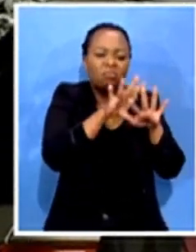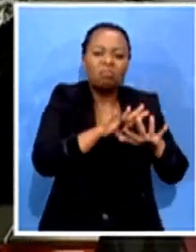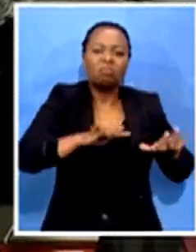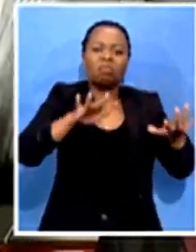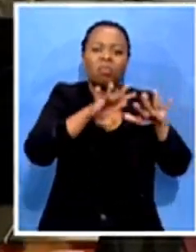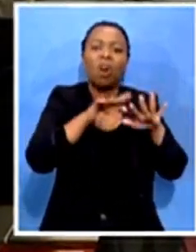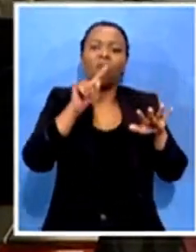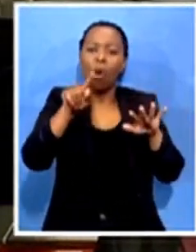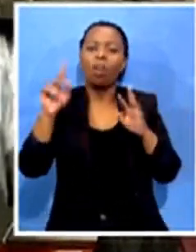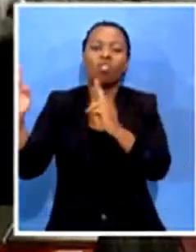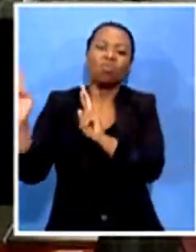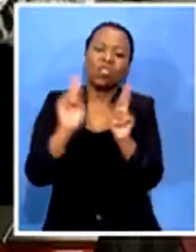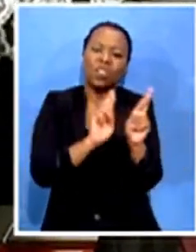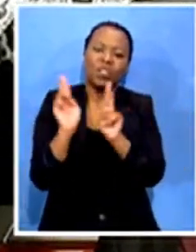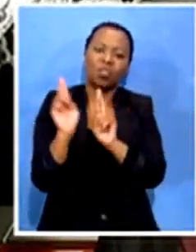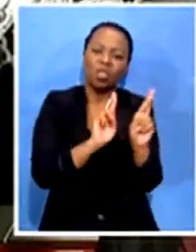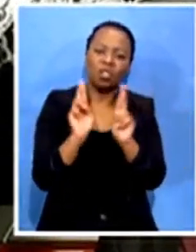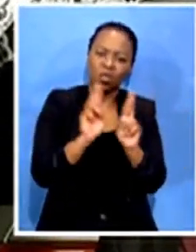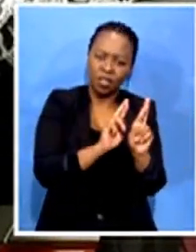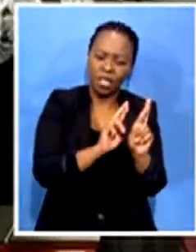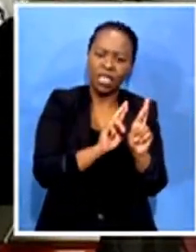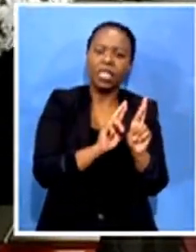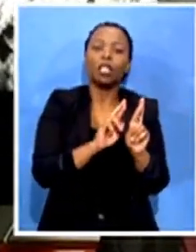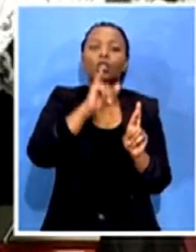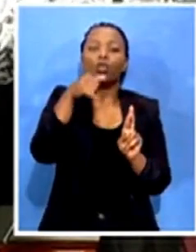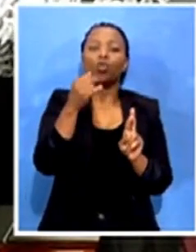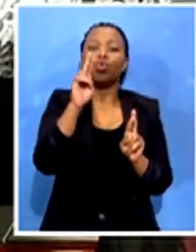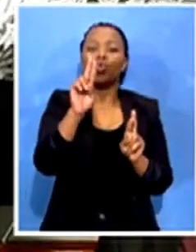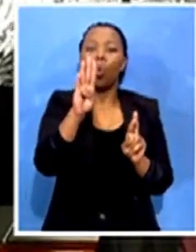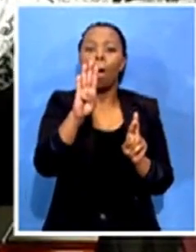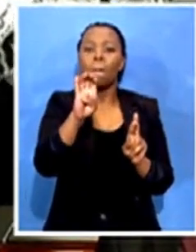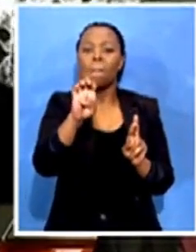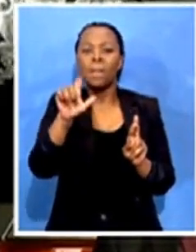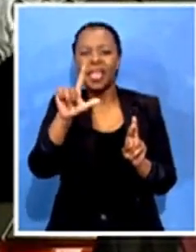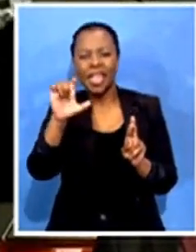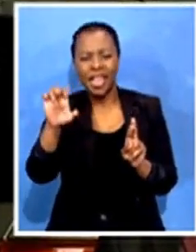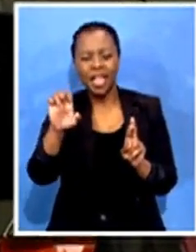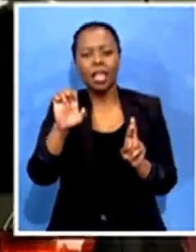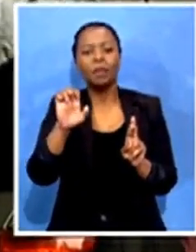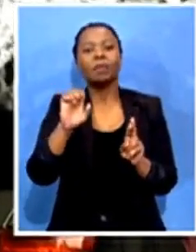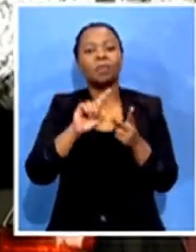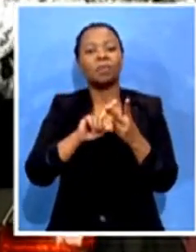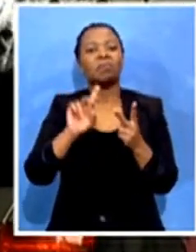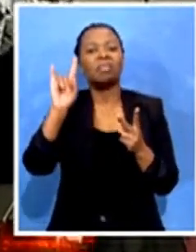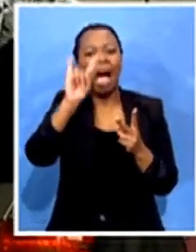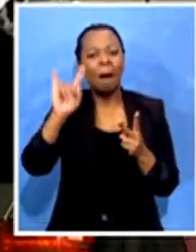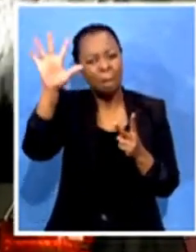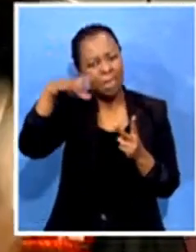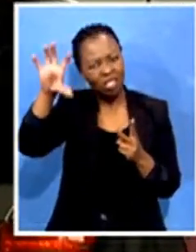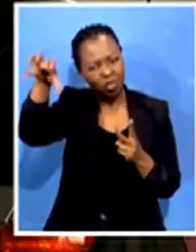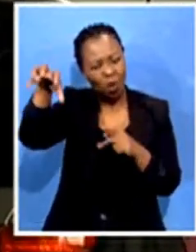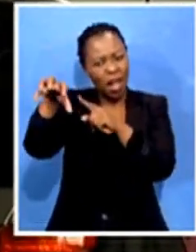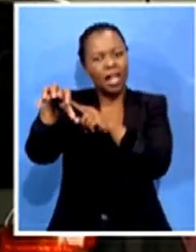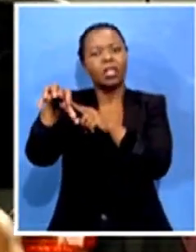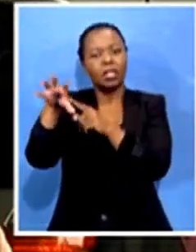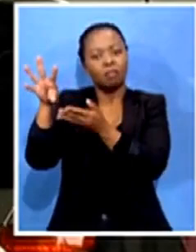additional beds at Jubilee Hospital in the north, in Hammanskraal. We have added additional beds. We have built